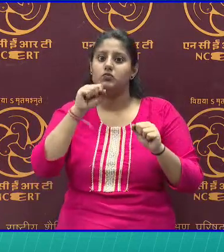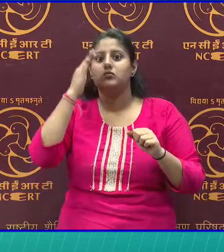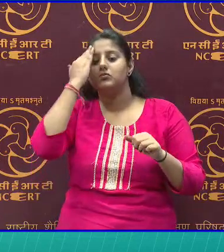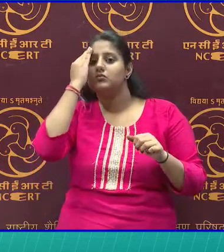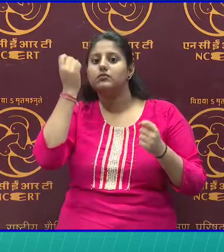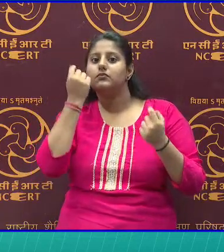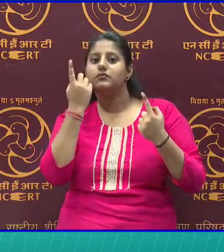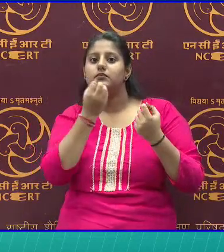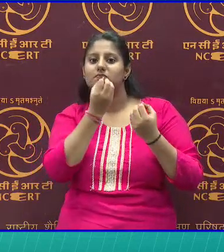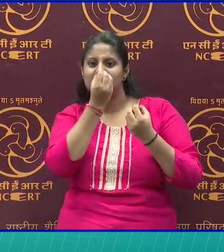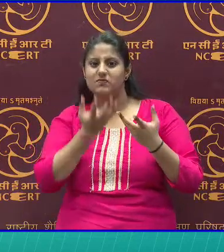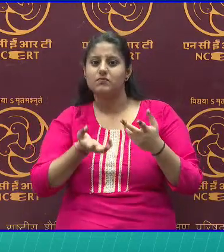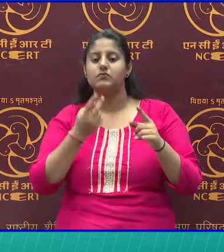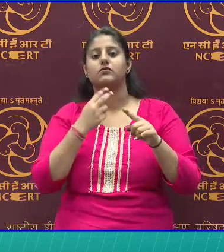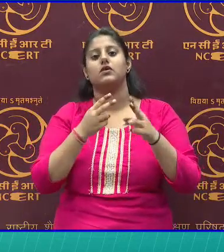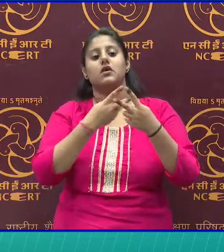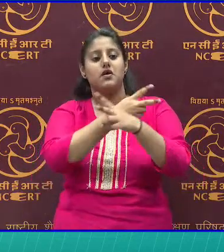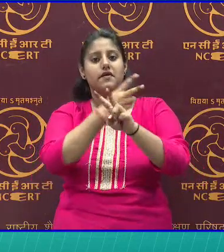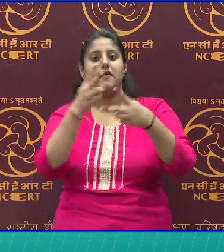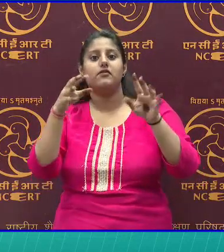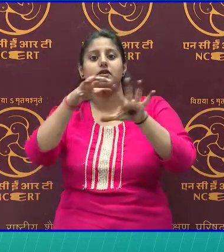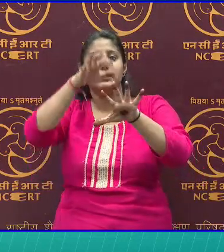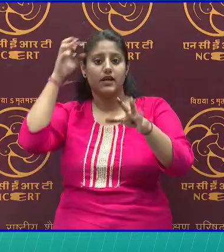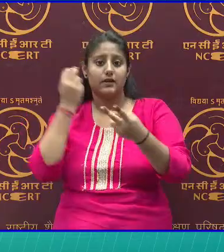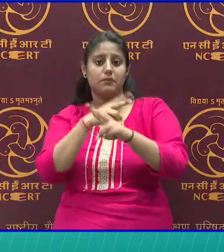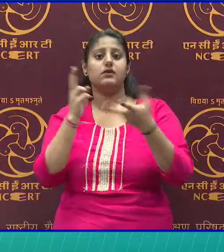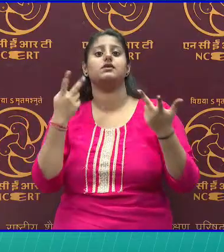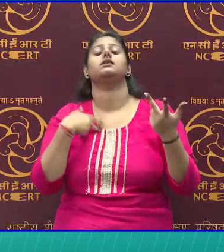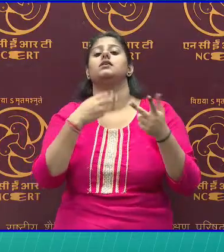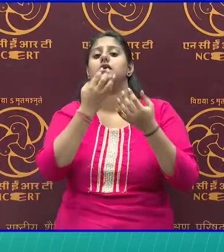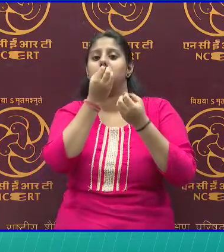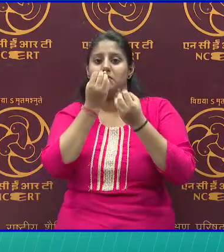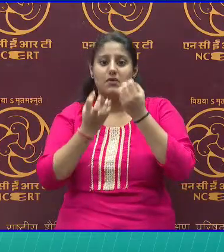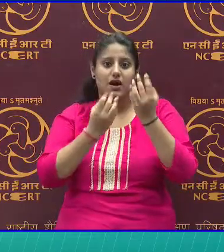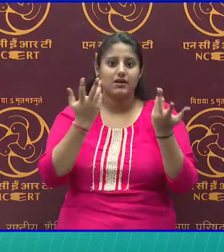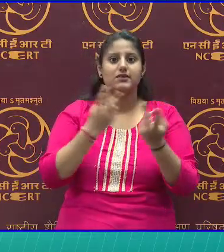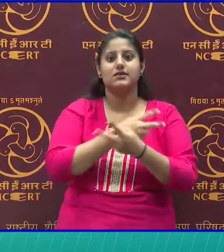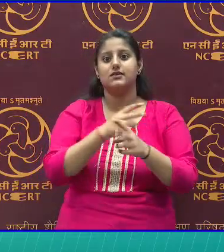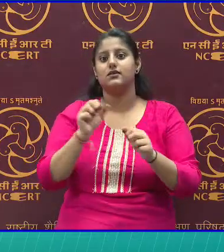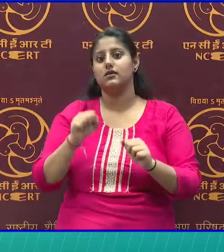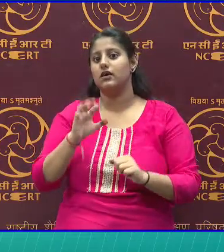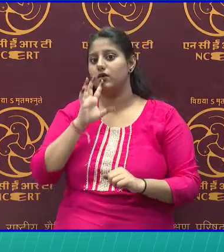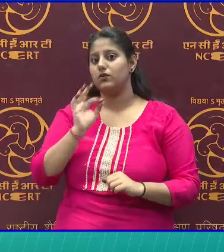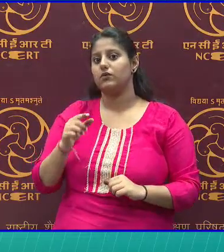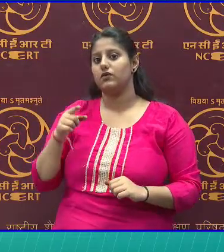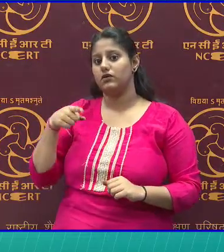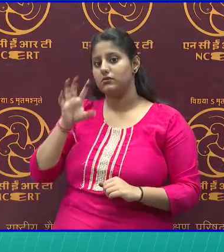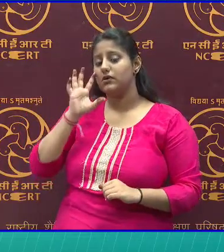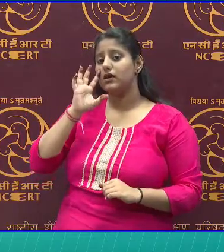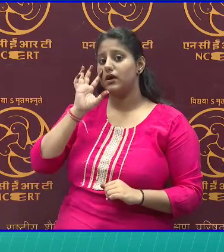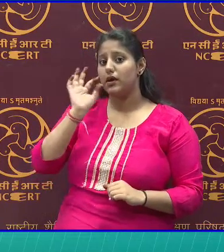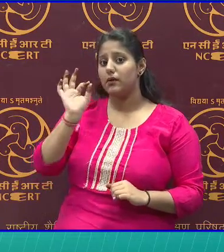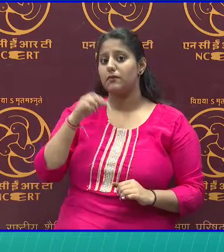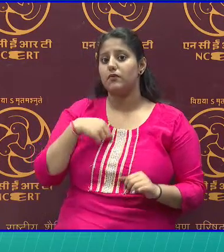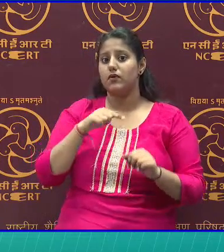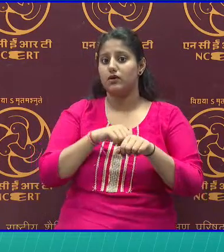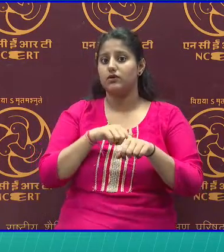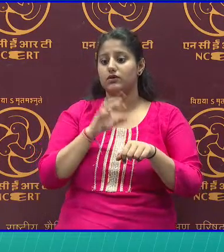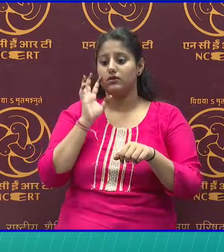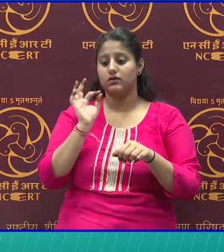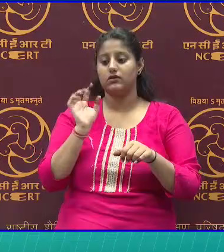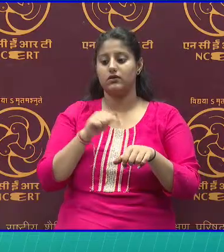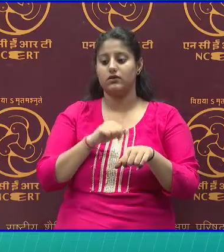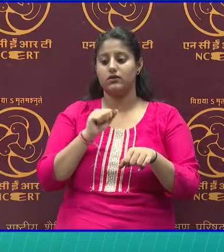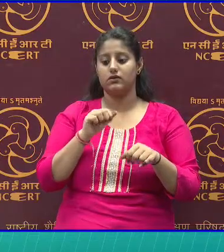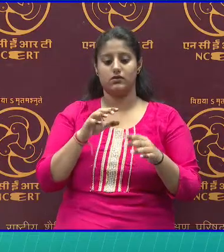there are diverse animals and plants and their nuances. If we can show you, important in the current time, because there's so